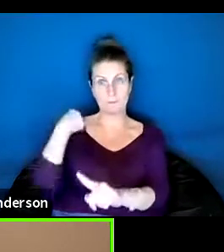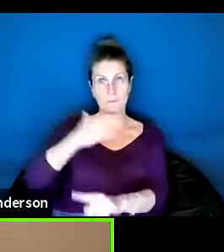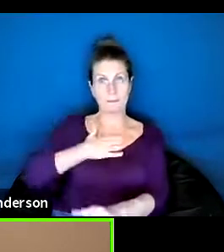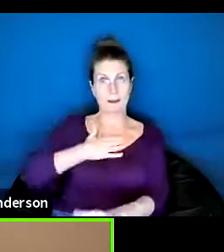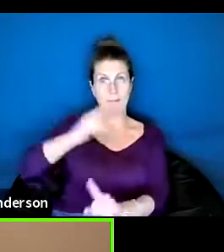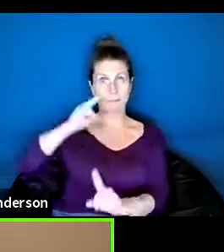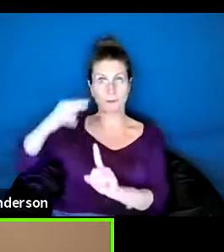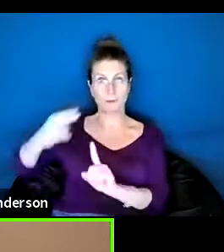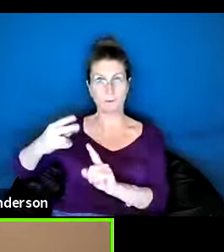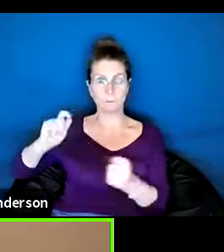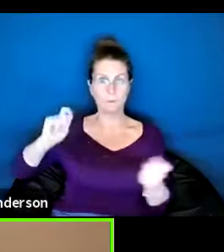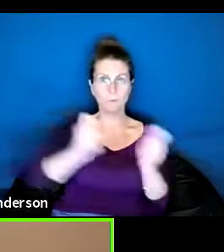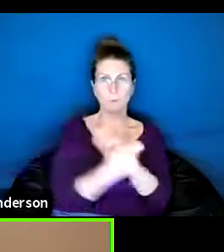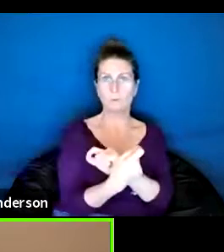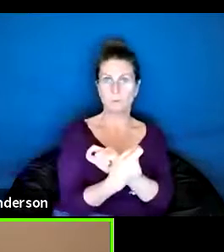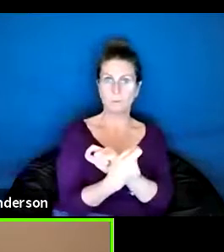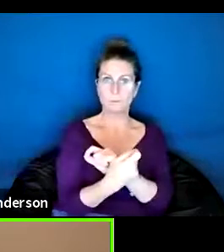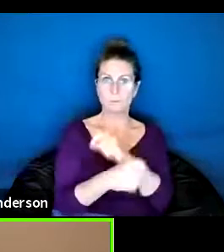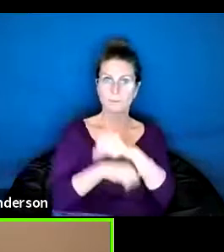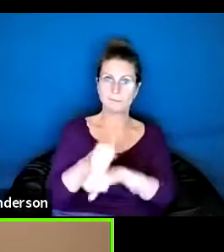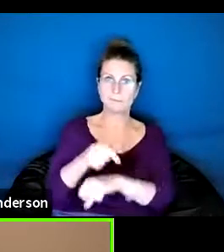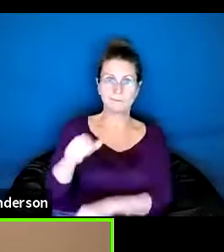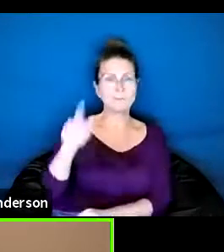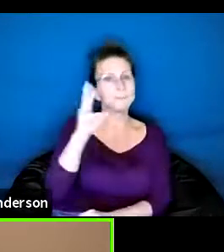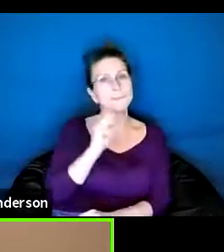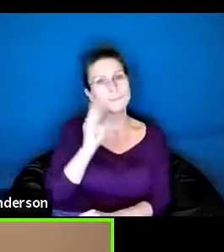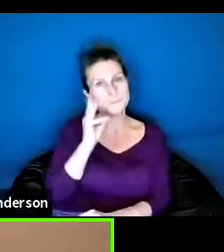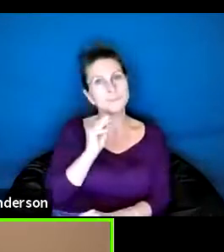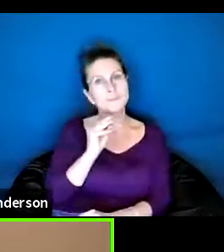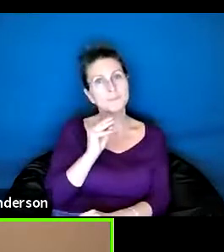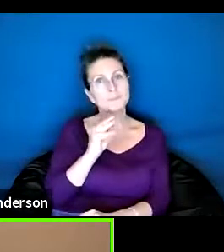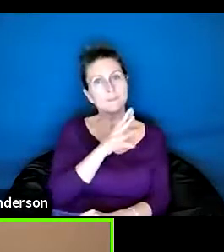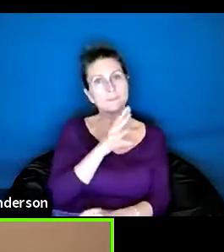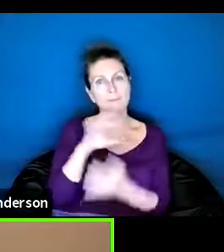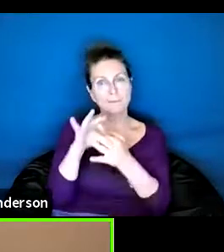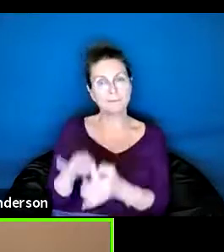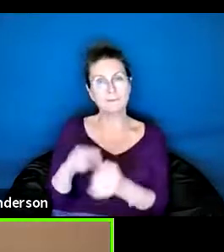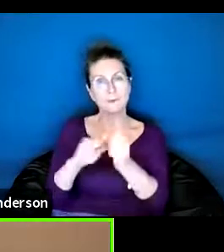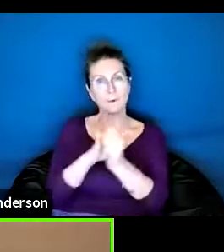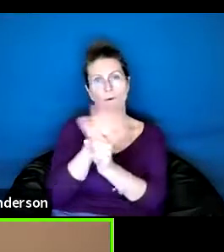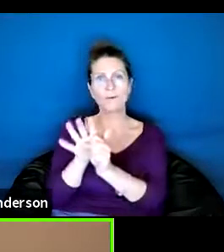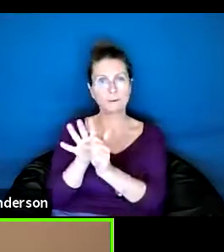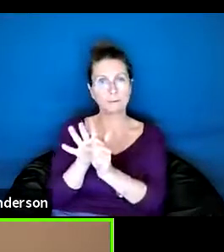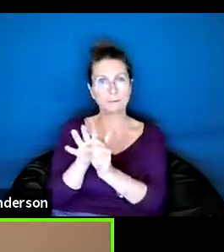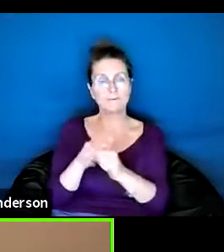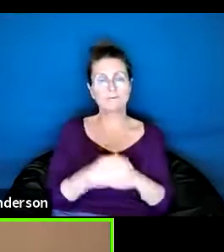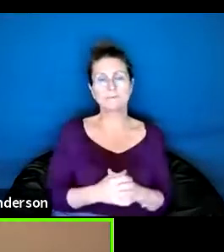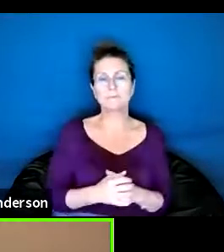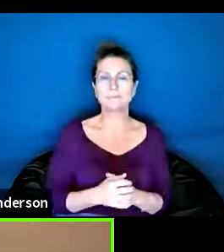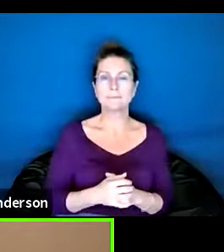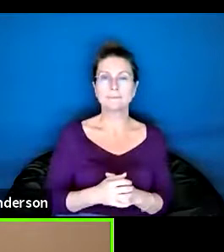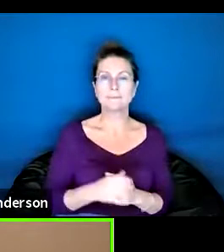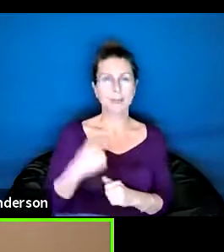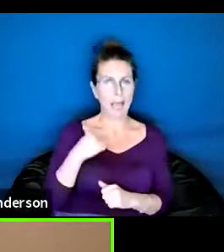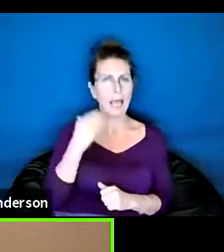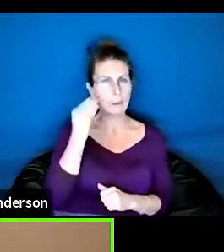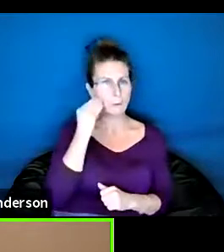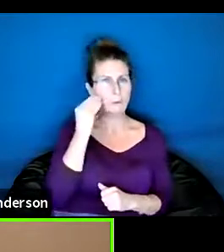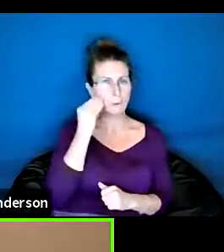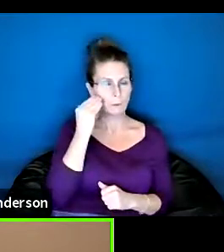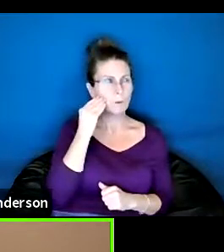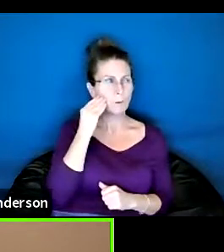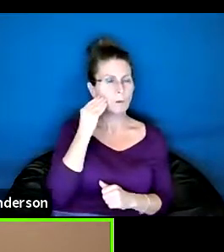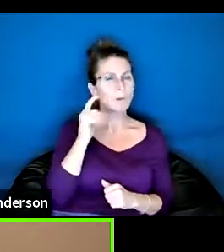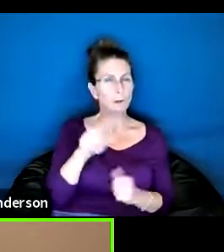12 months ago, because of the experience of COVID. And I always knew that there was a lot we could learn from low and